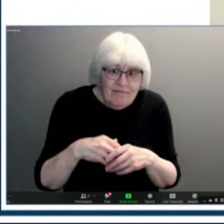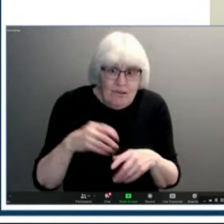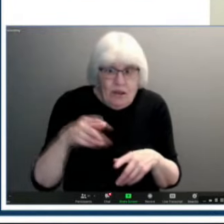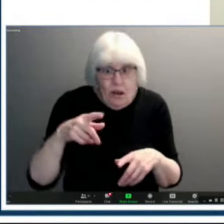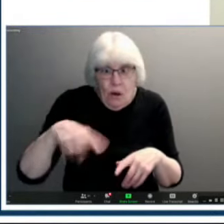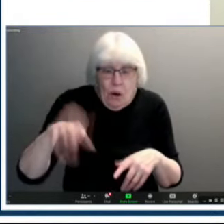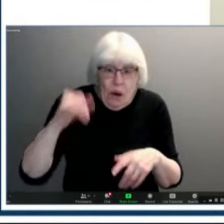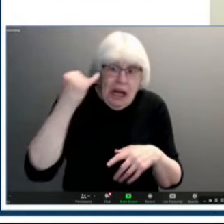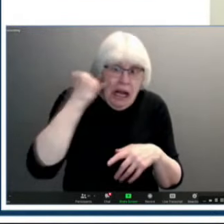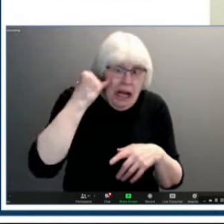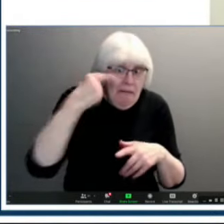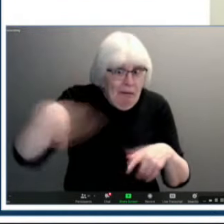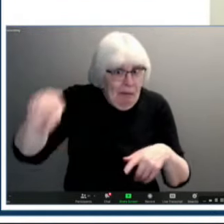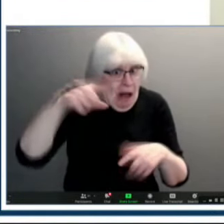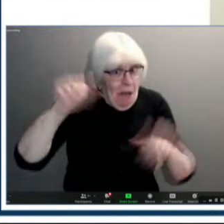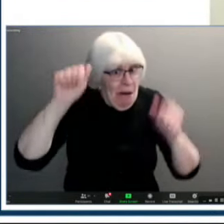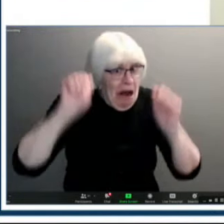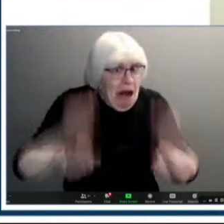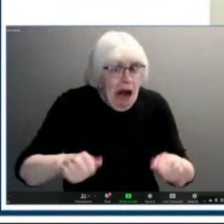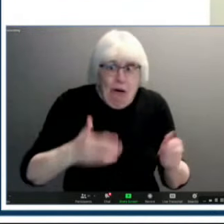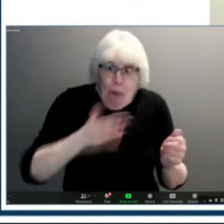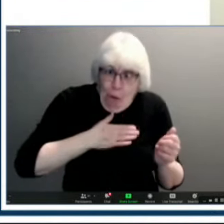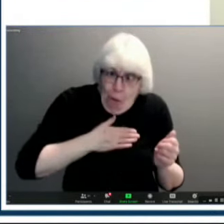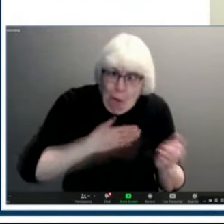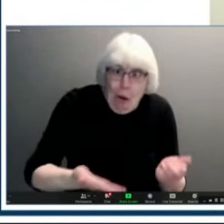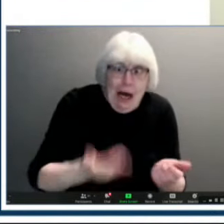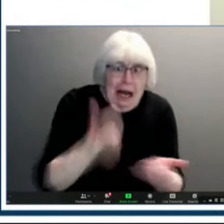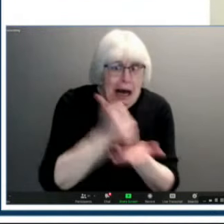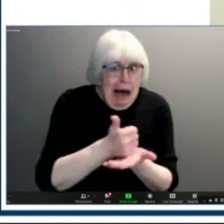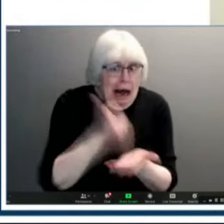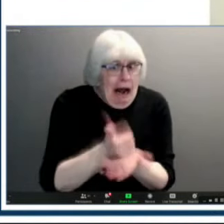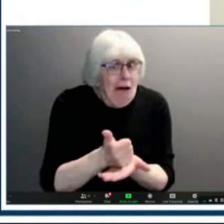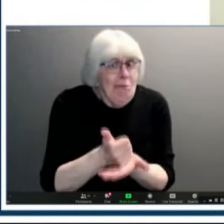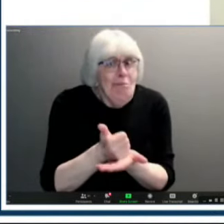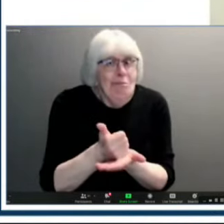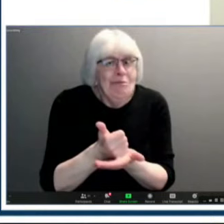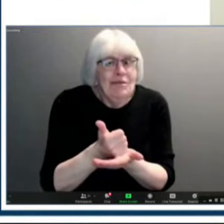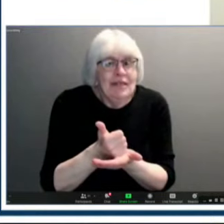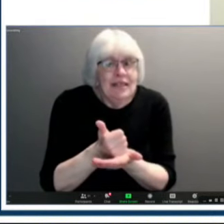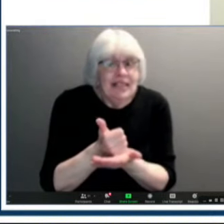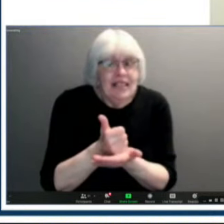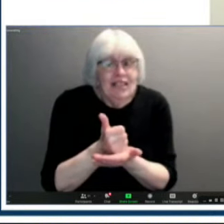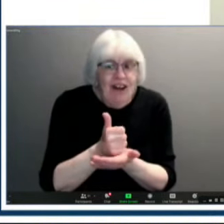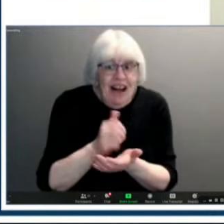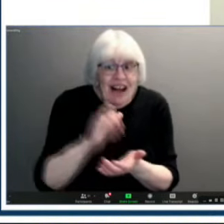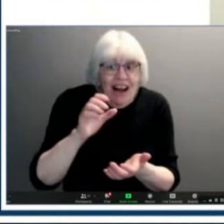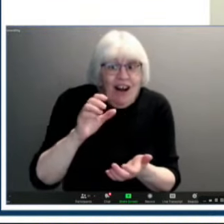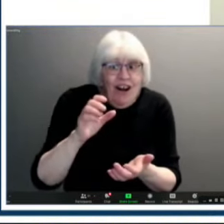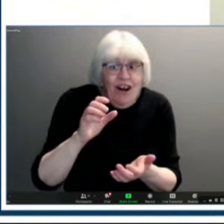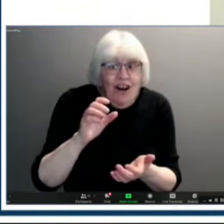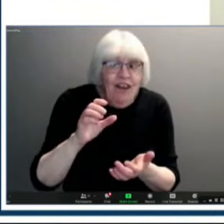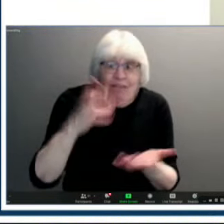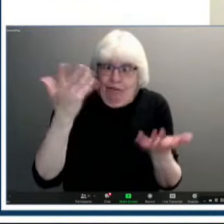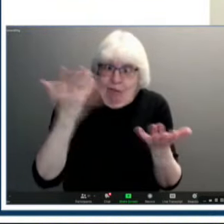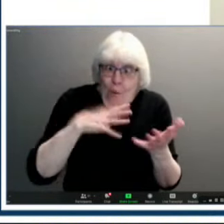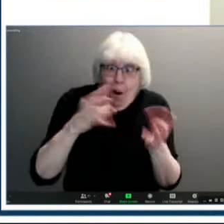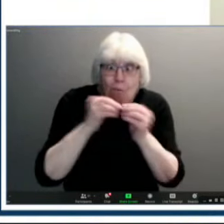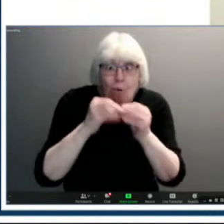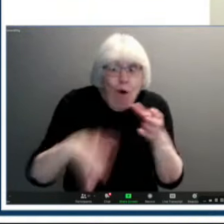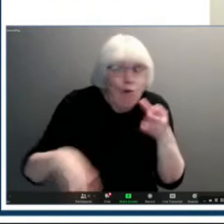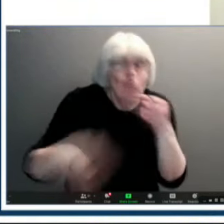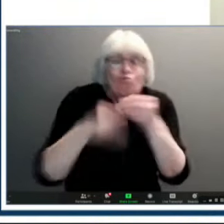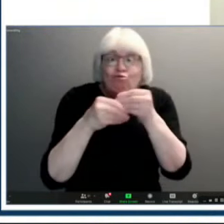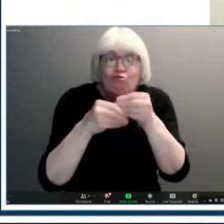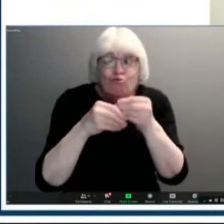that's qualified, obviously, or take an extra shift, we appreciate that. And I hope I've never given the impression